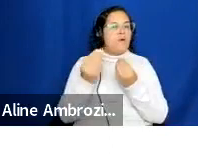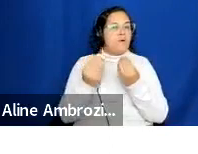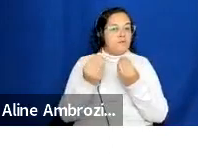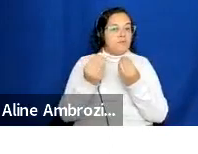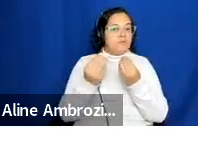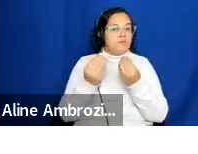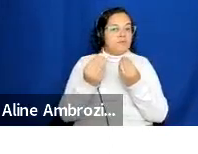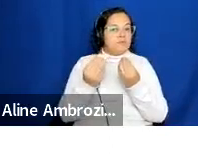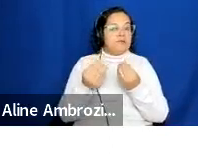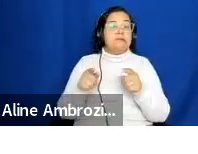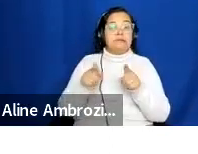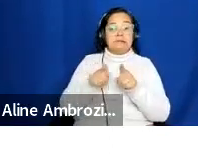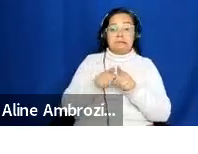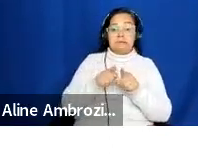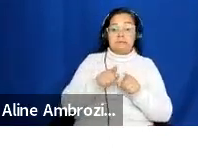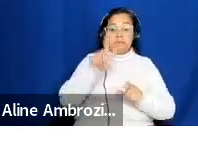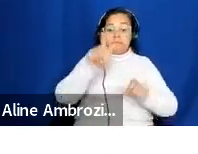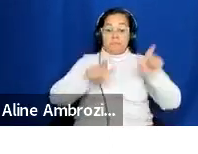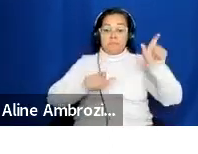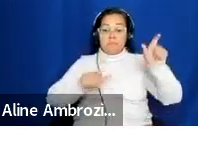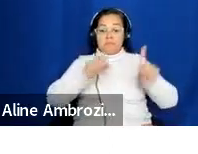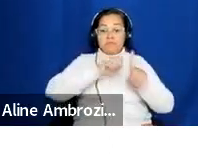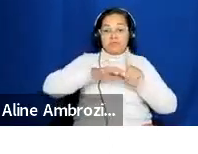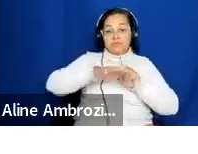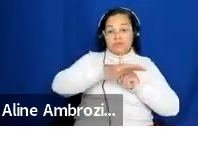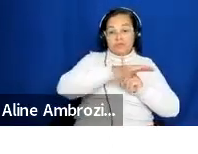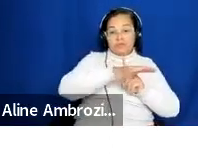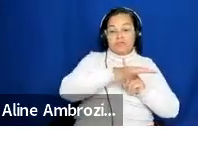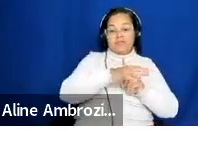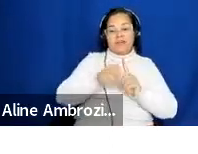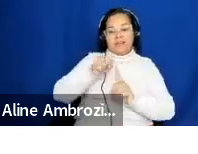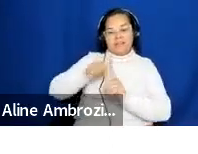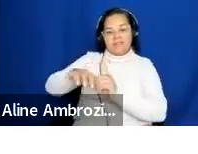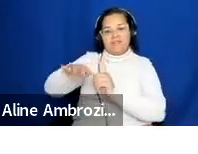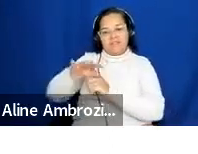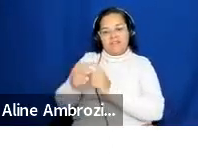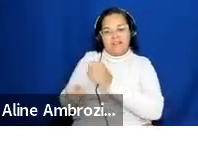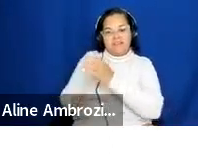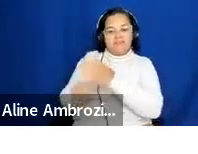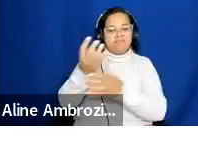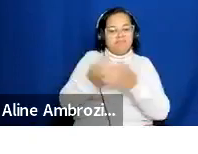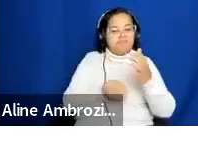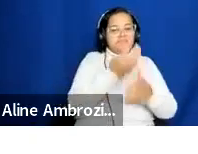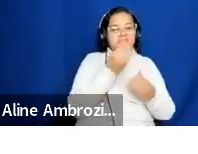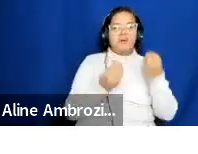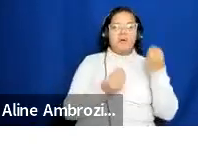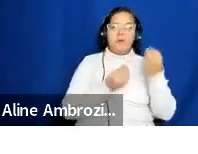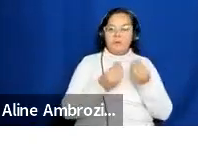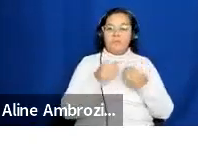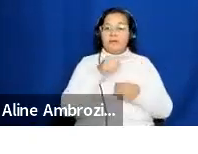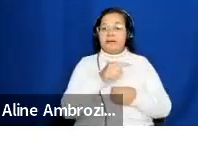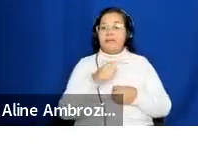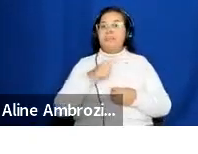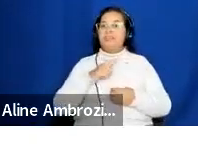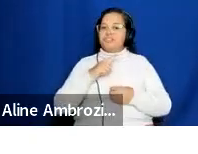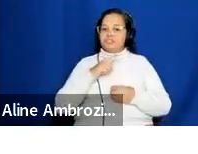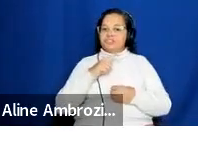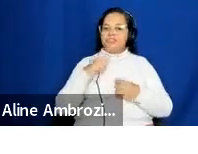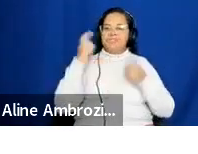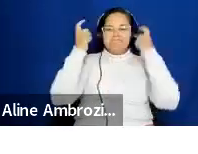a preoccupation of his in his Hegelian days and before he was a proper